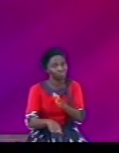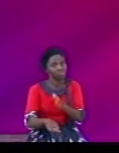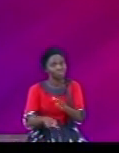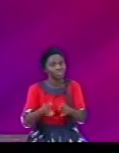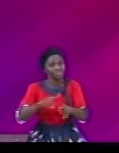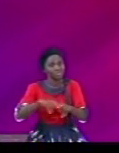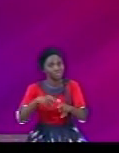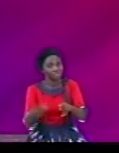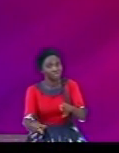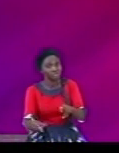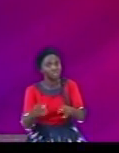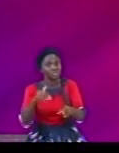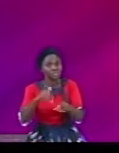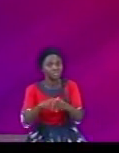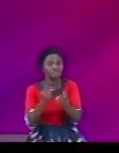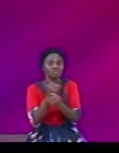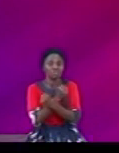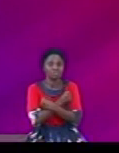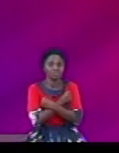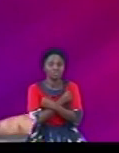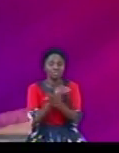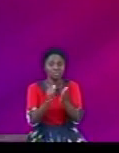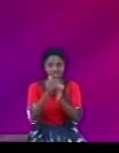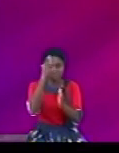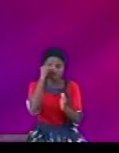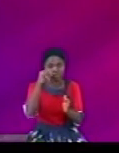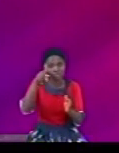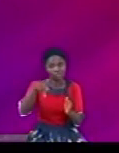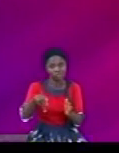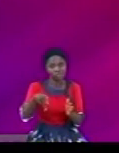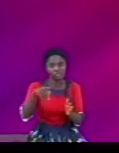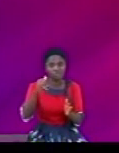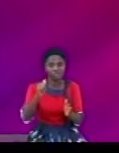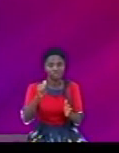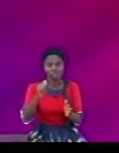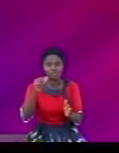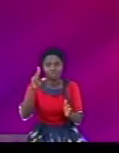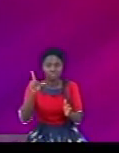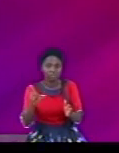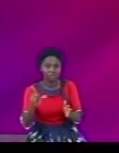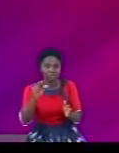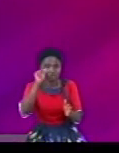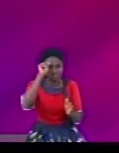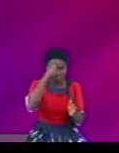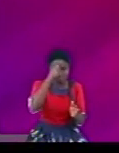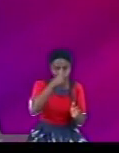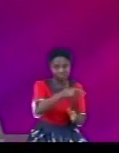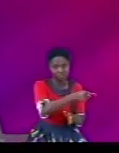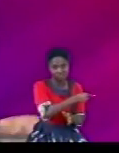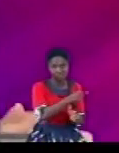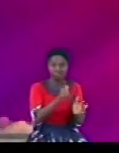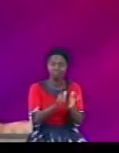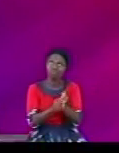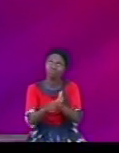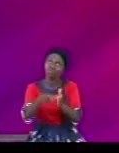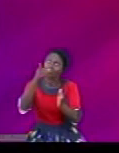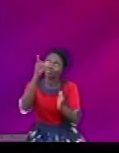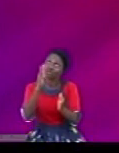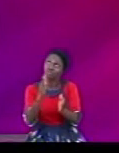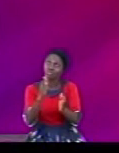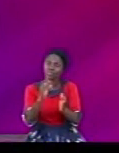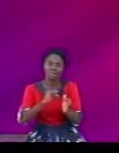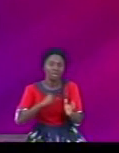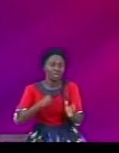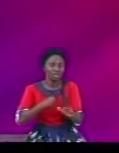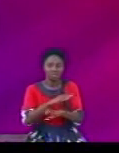apostle reminded them. Pray, oh God, I don't want to be waning. I don't want to be detached. Is the GS becoming